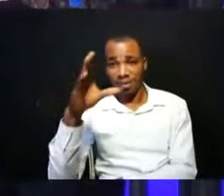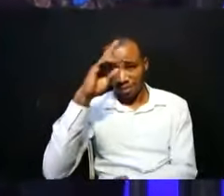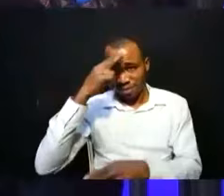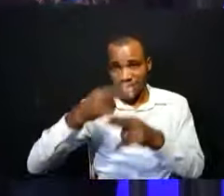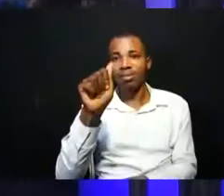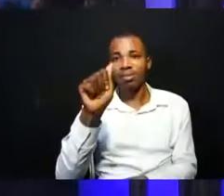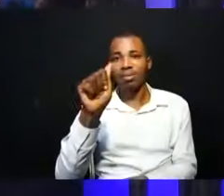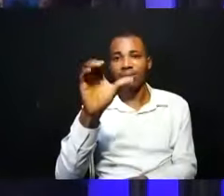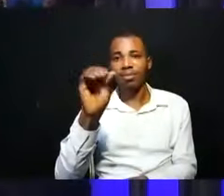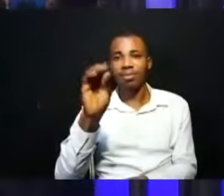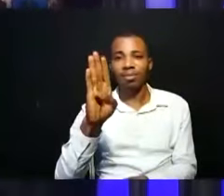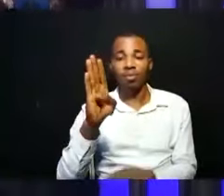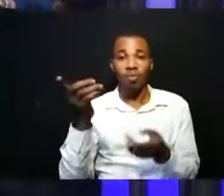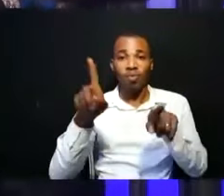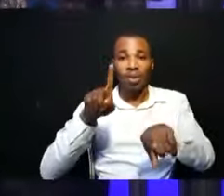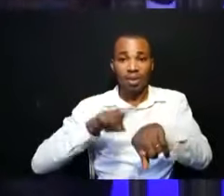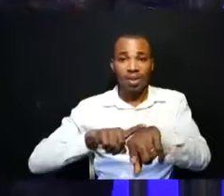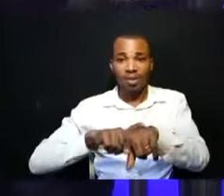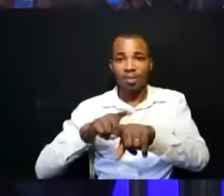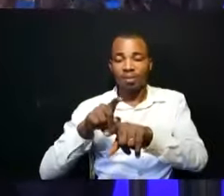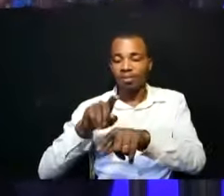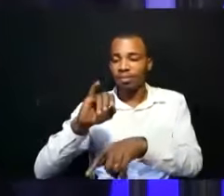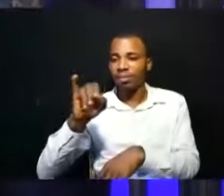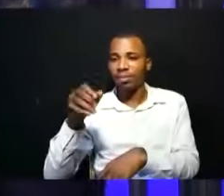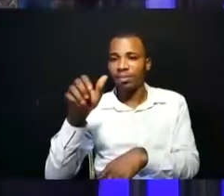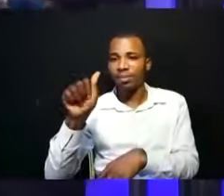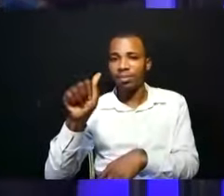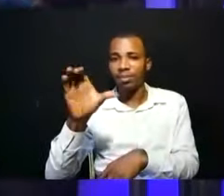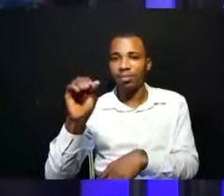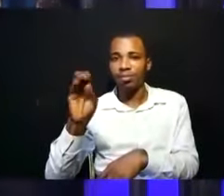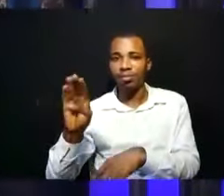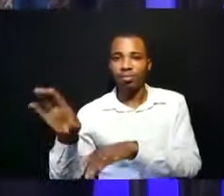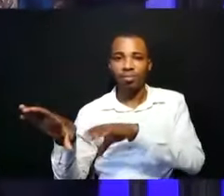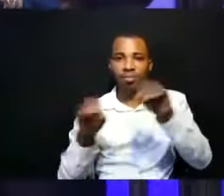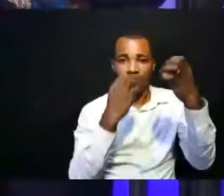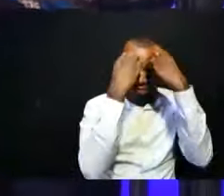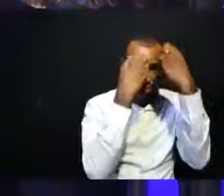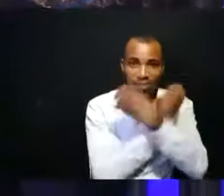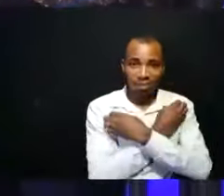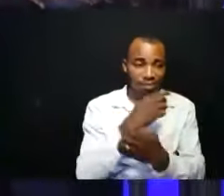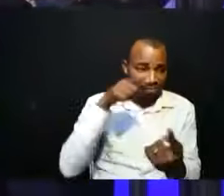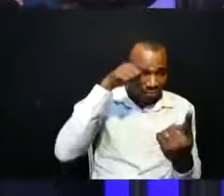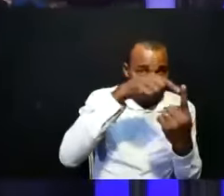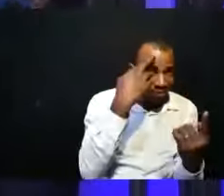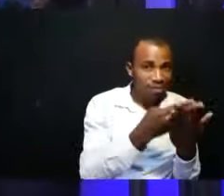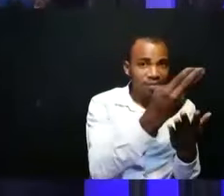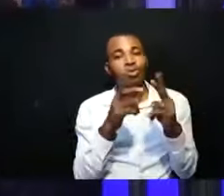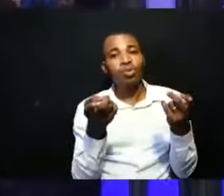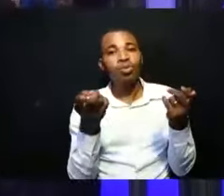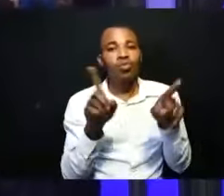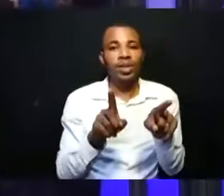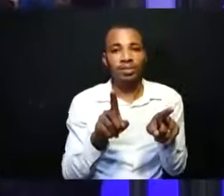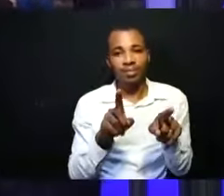when they went to Egypt to buy food because of famine, they actually told Joseph that they